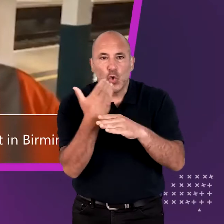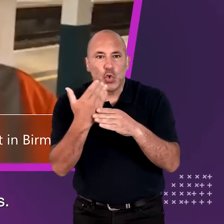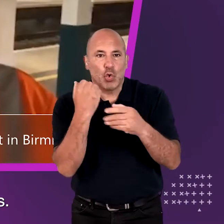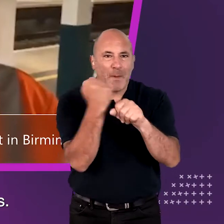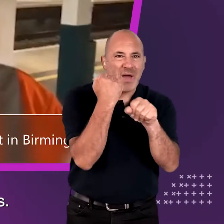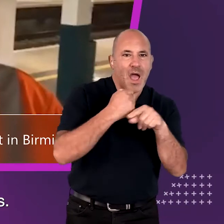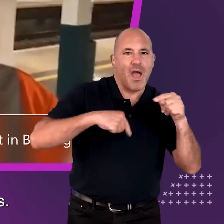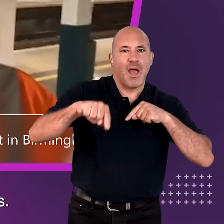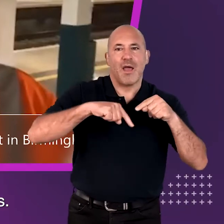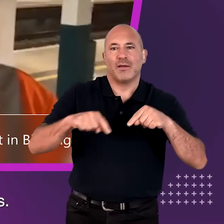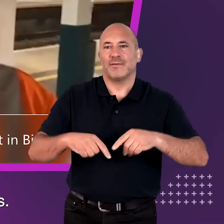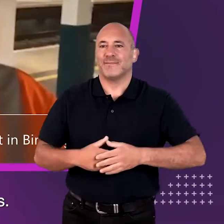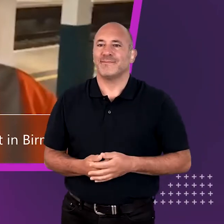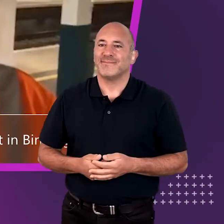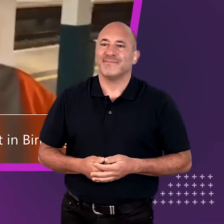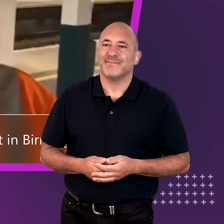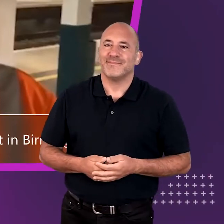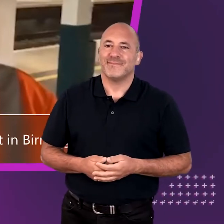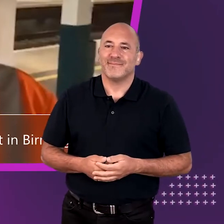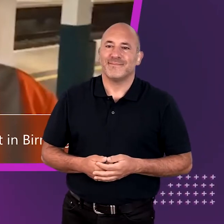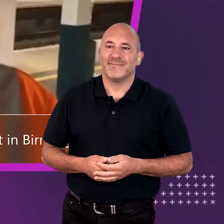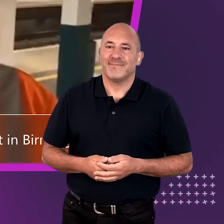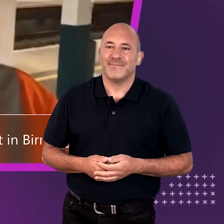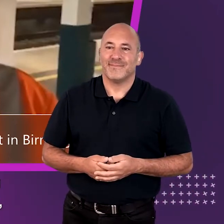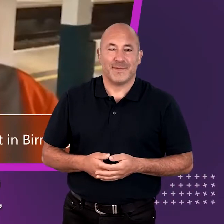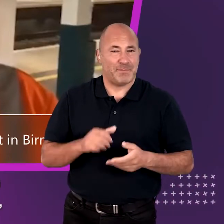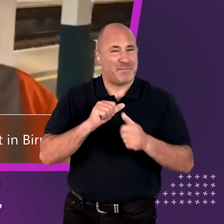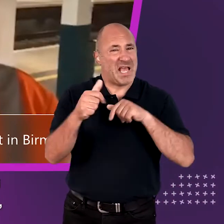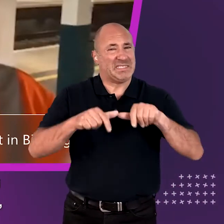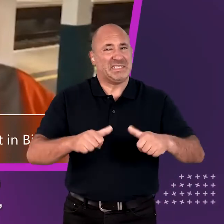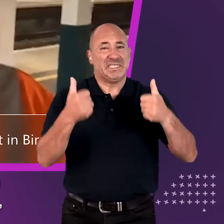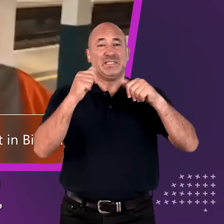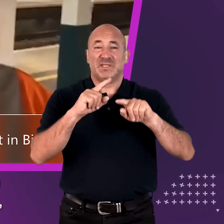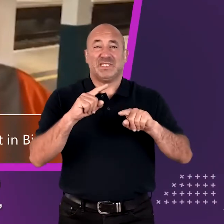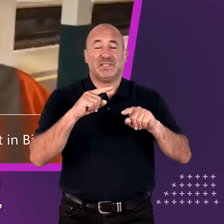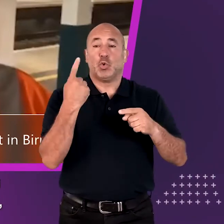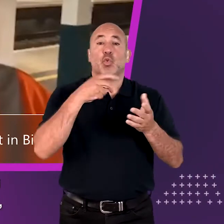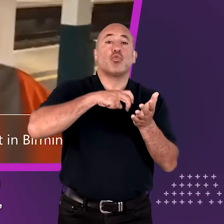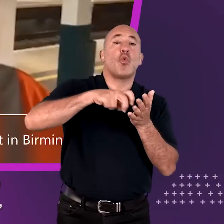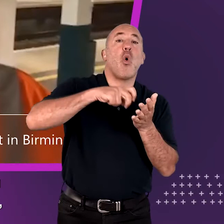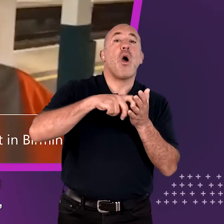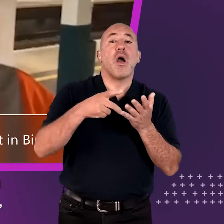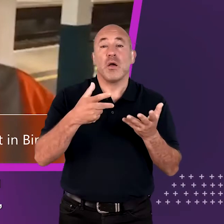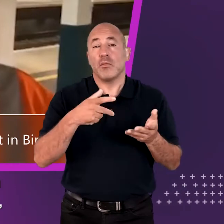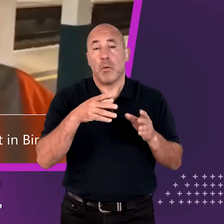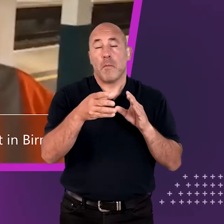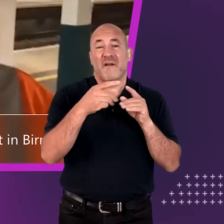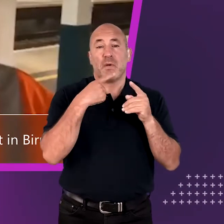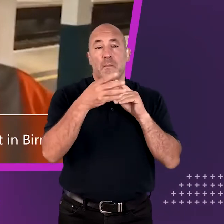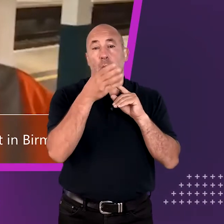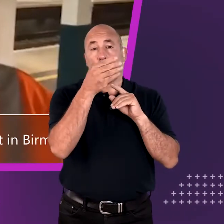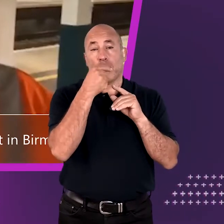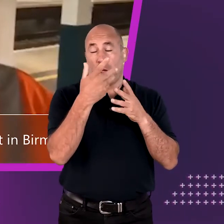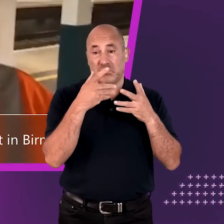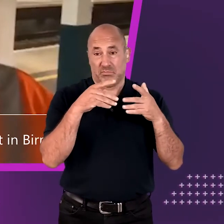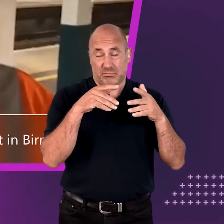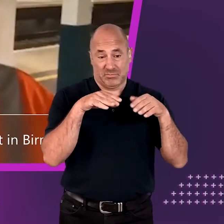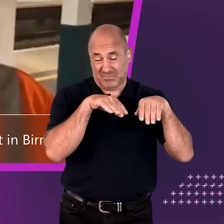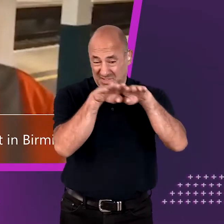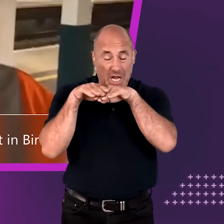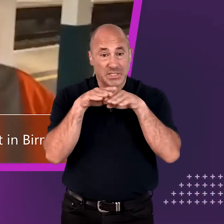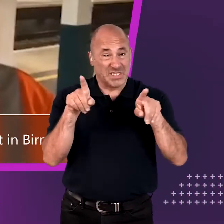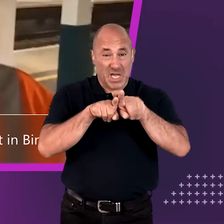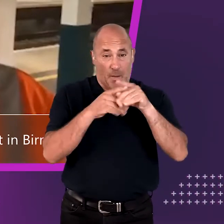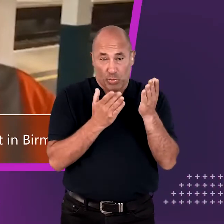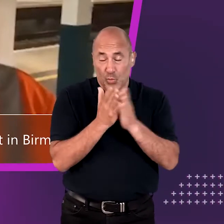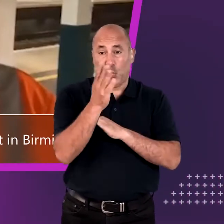allow us to plan and deliver track rules. The biggest benefit for me on this is whoever does the work, whoever captures the